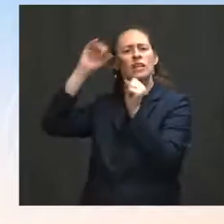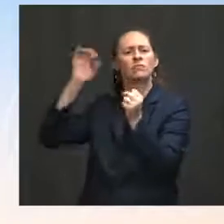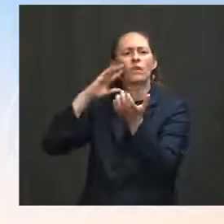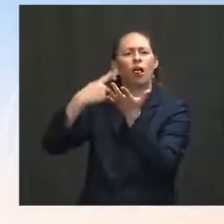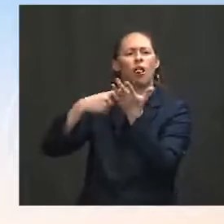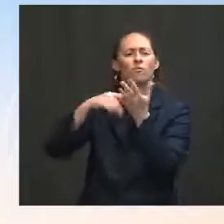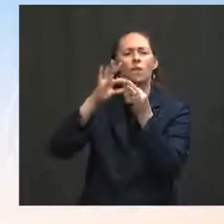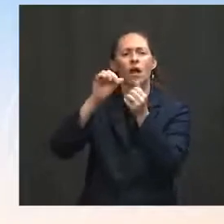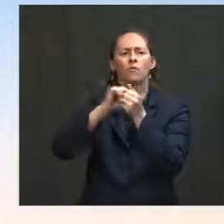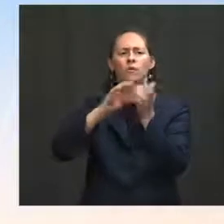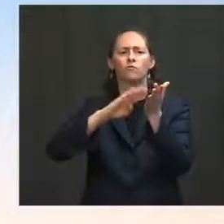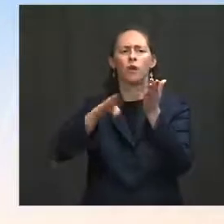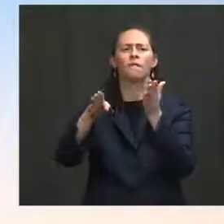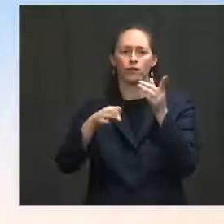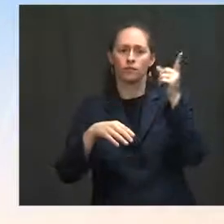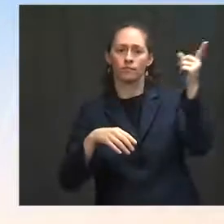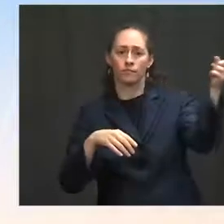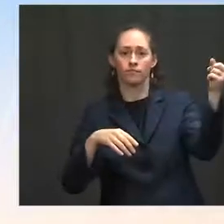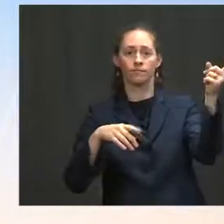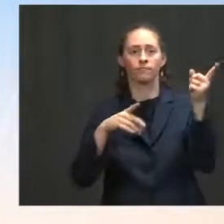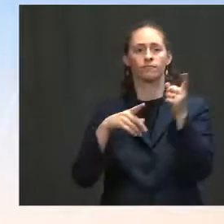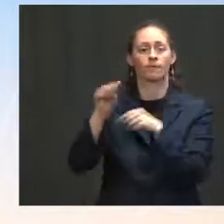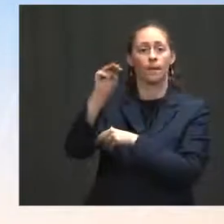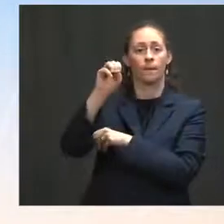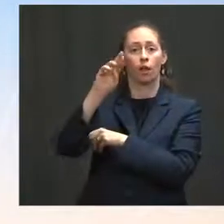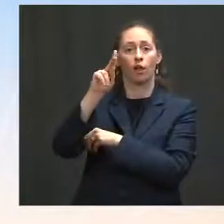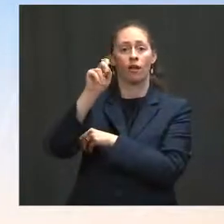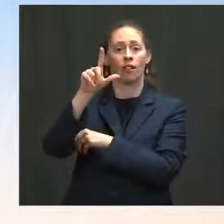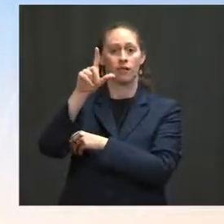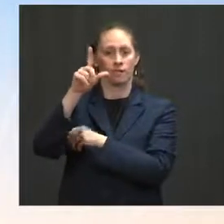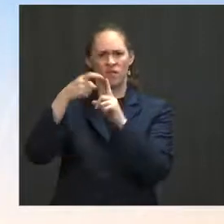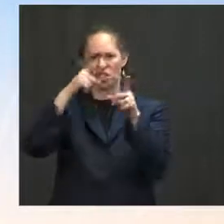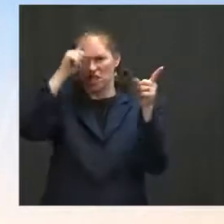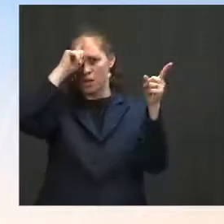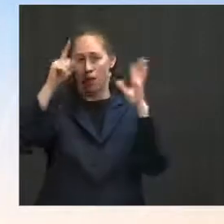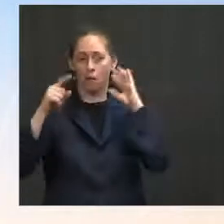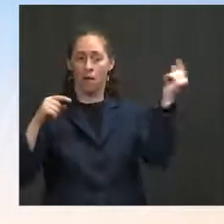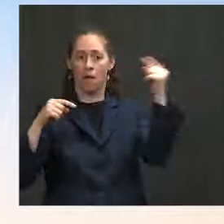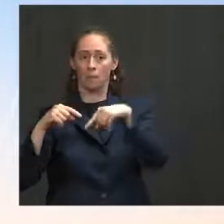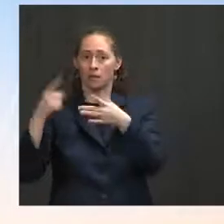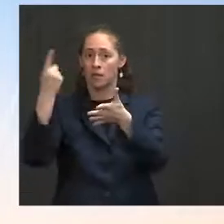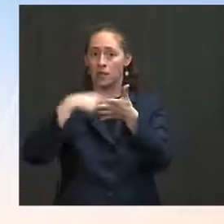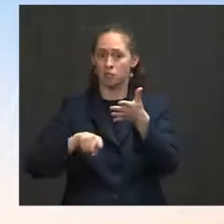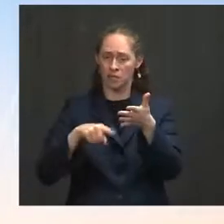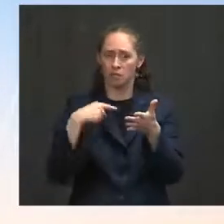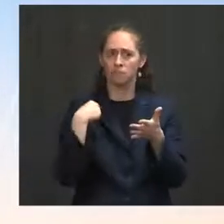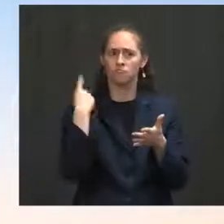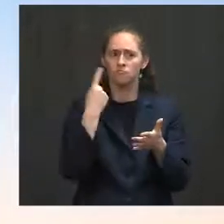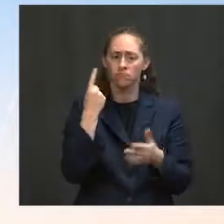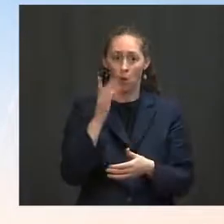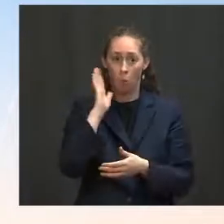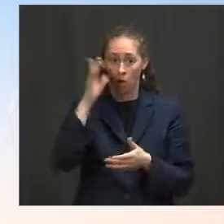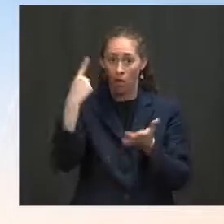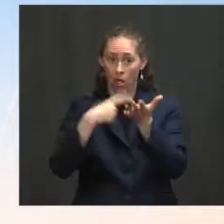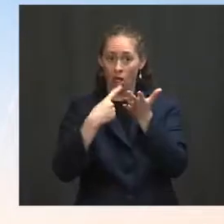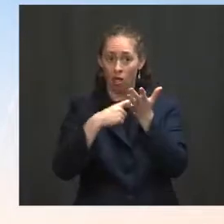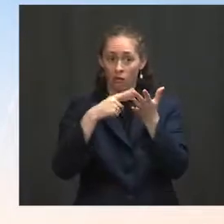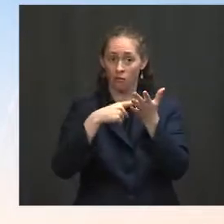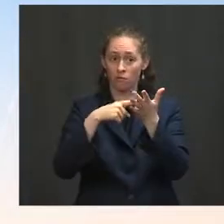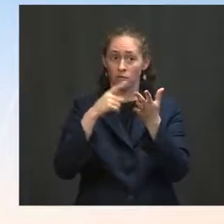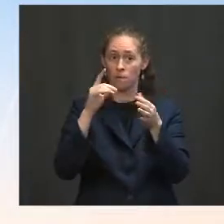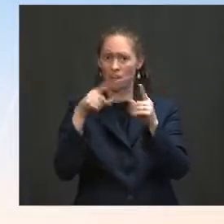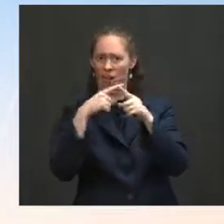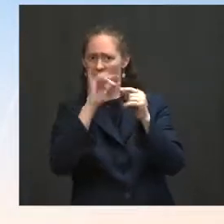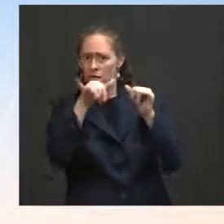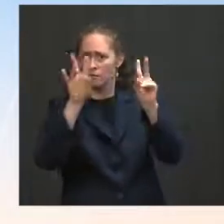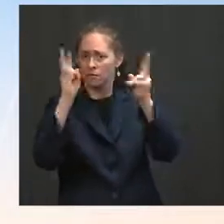the TRIPS waiver, and I think it has to be unanimous. Is that on the agenda for President Biden to talk to her about that? He is a strong proponent of it. It's